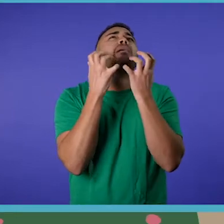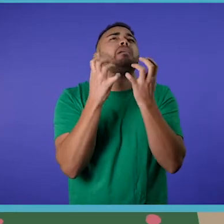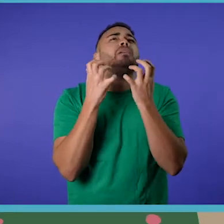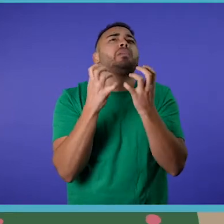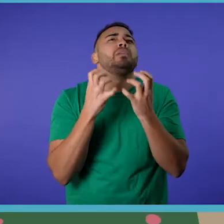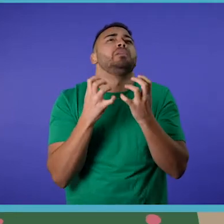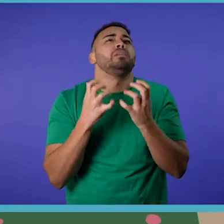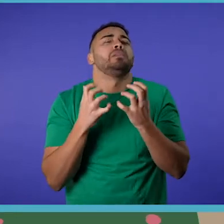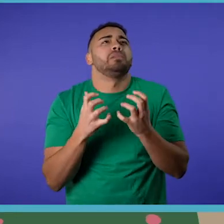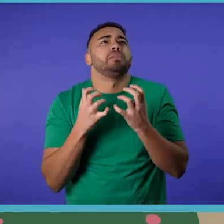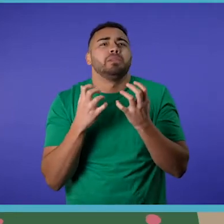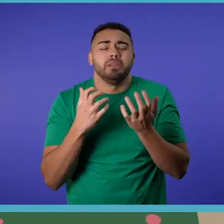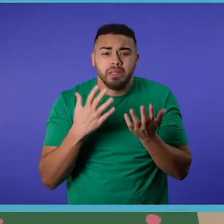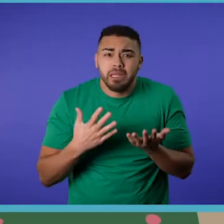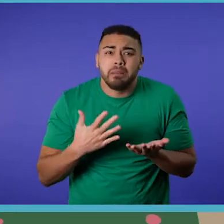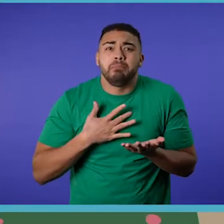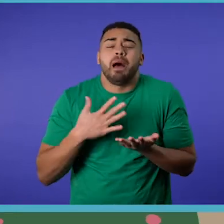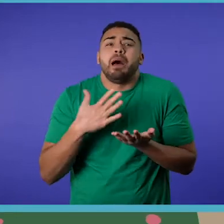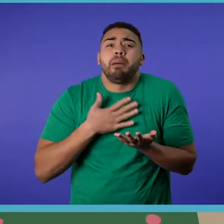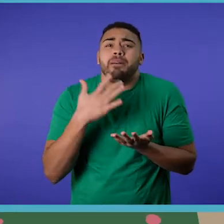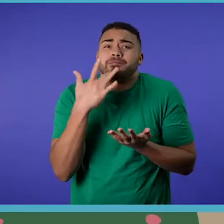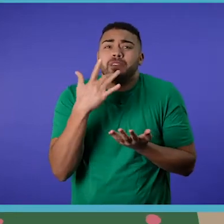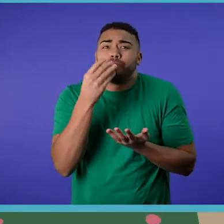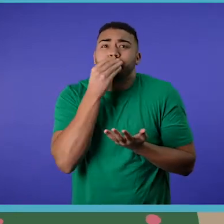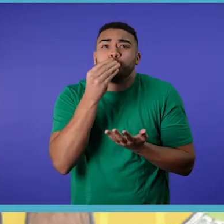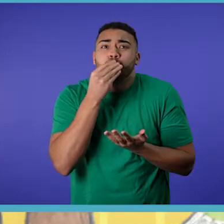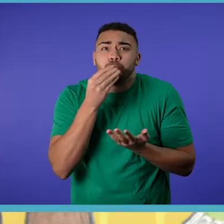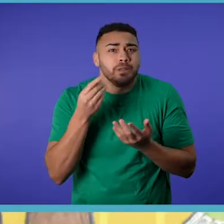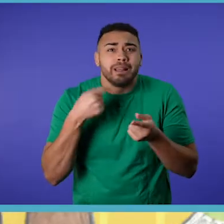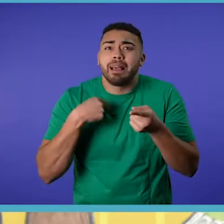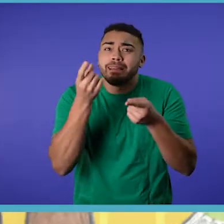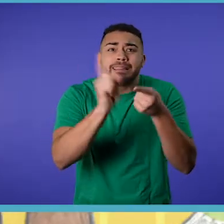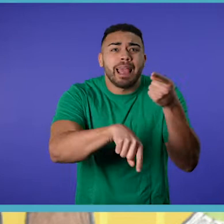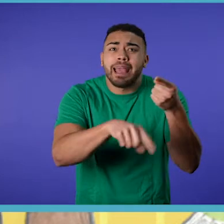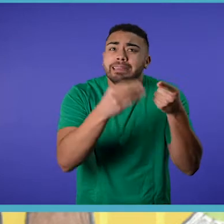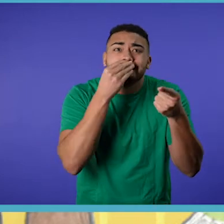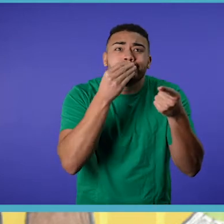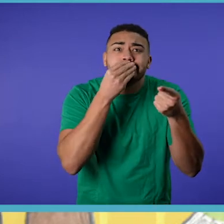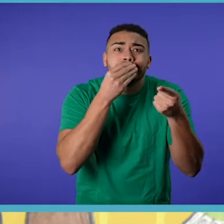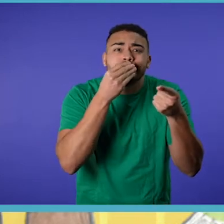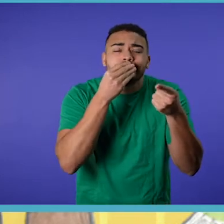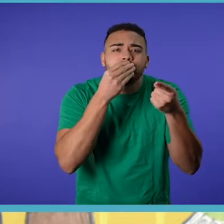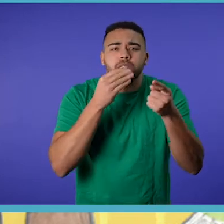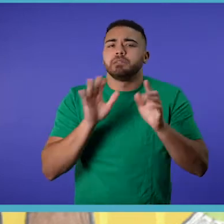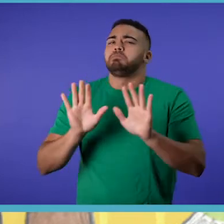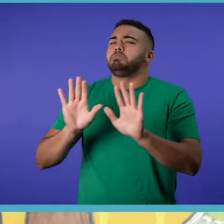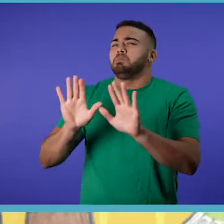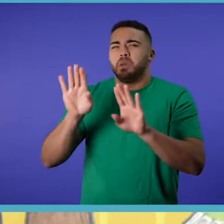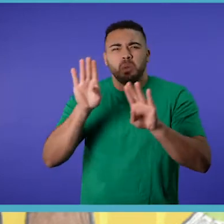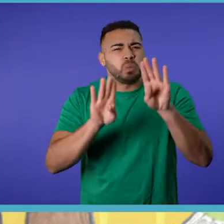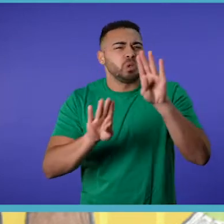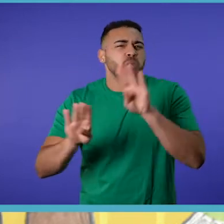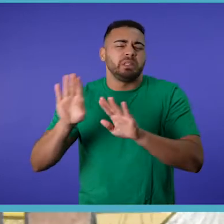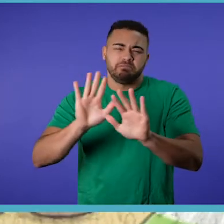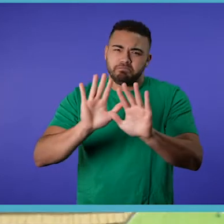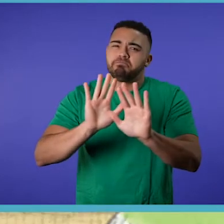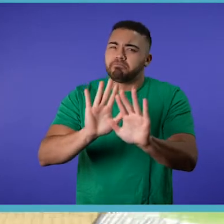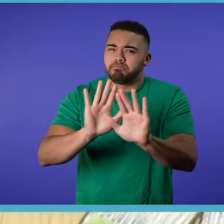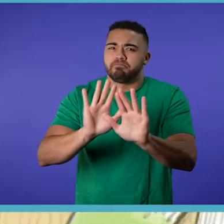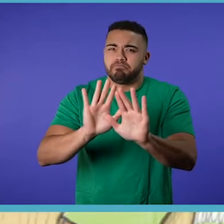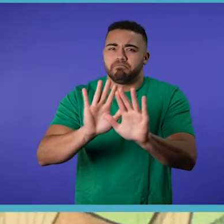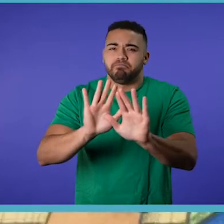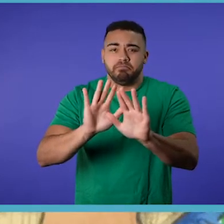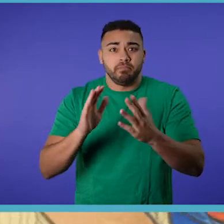no, would all of his favorites have to go?" But Tyler's worries had been too hasty.